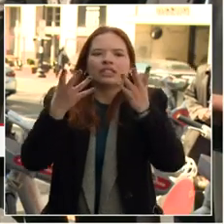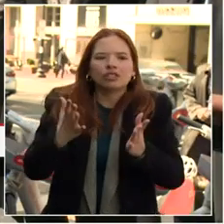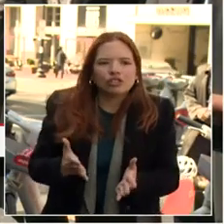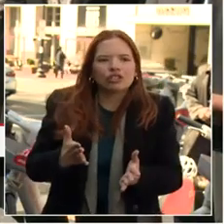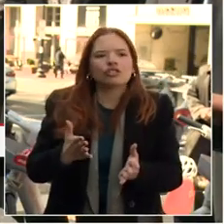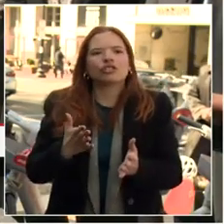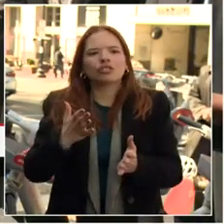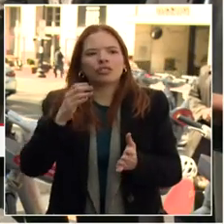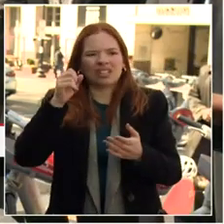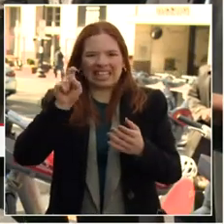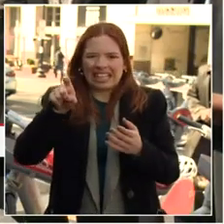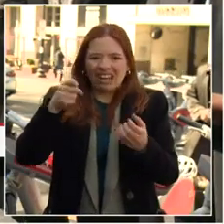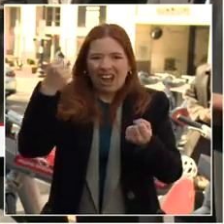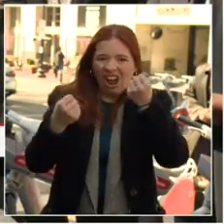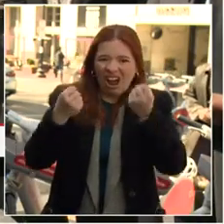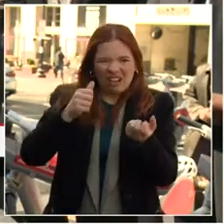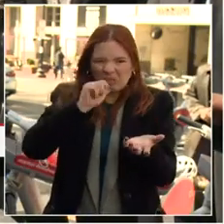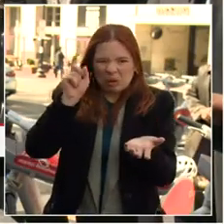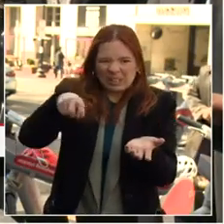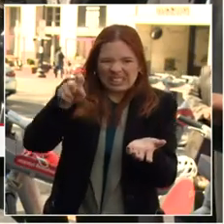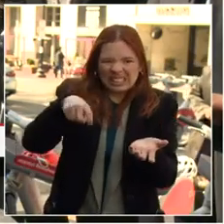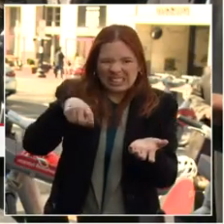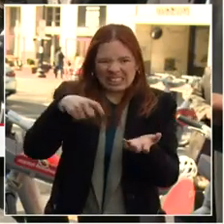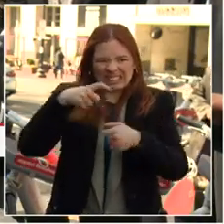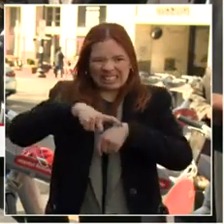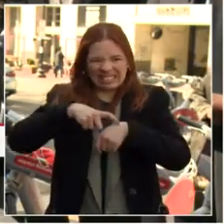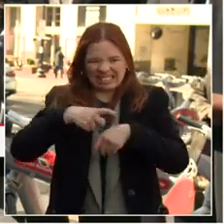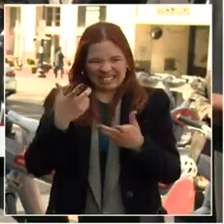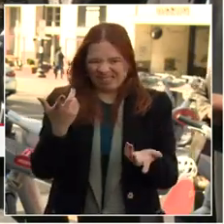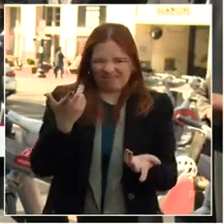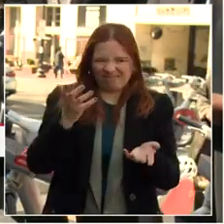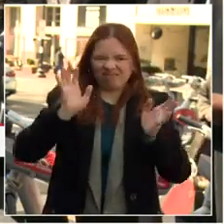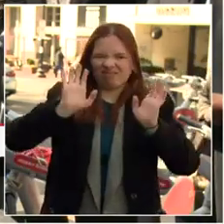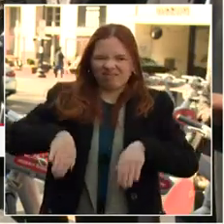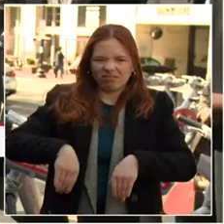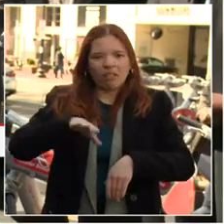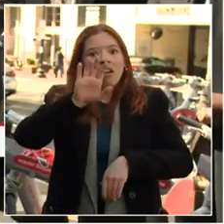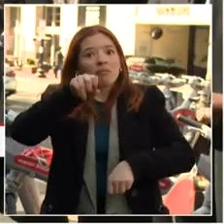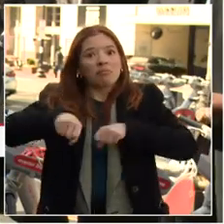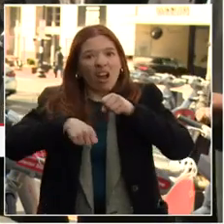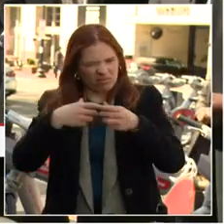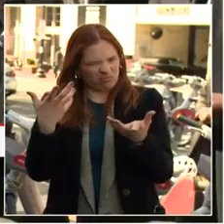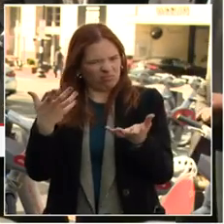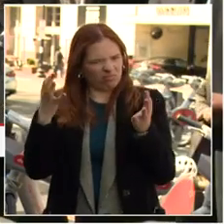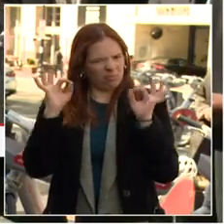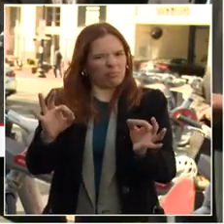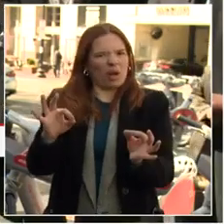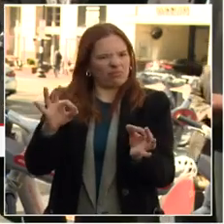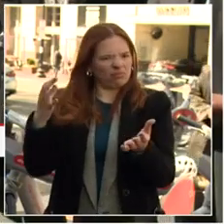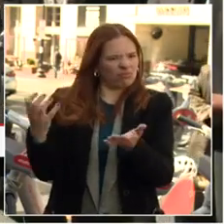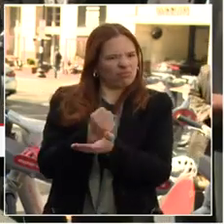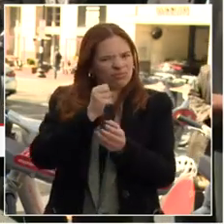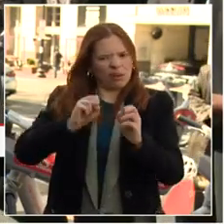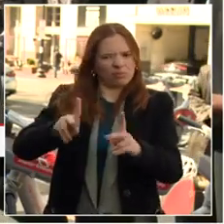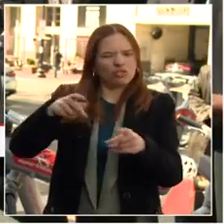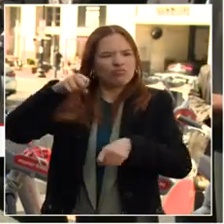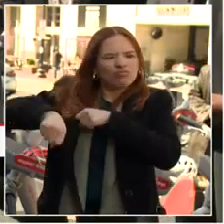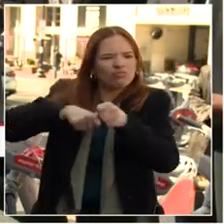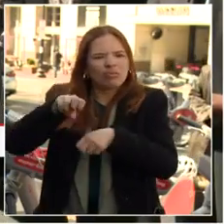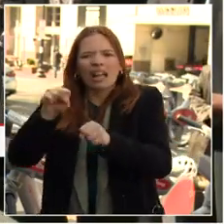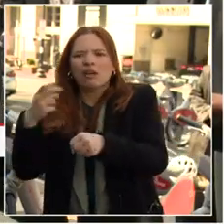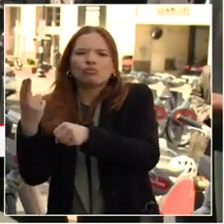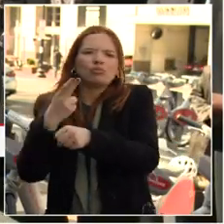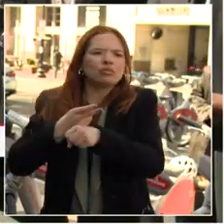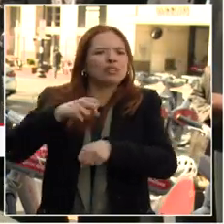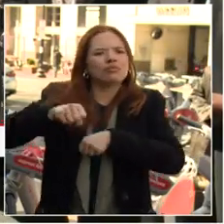think our e-bikes and the Cabby fleet are helping more district residents on their own get used to e-bikes, help people get around our